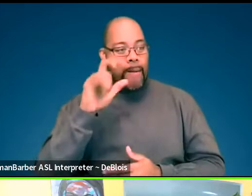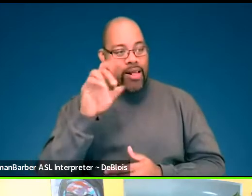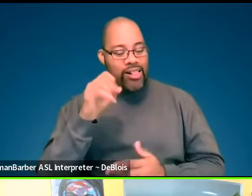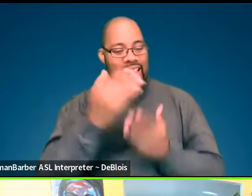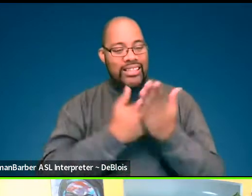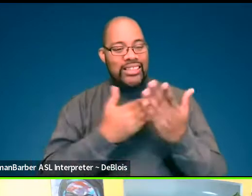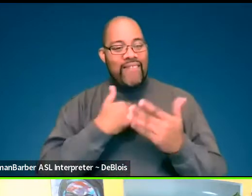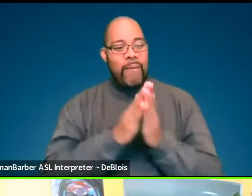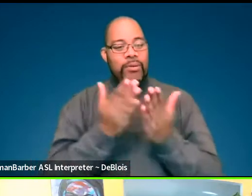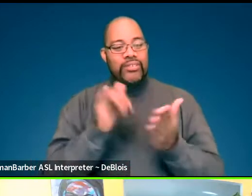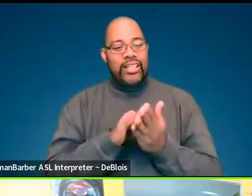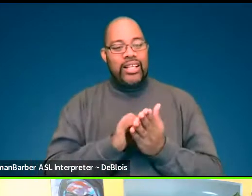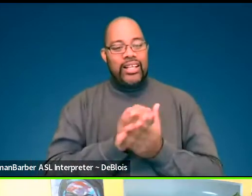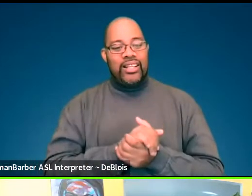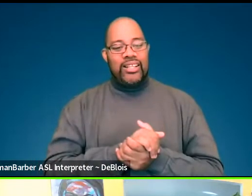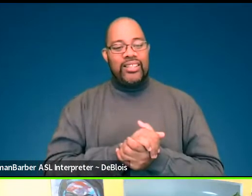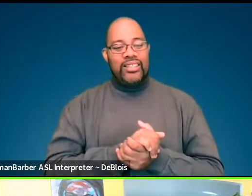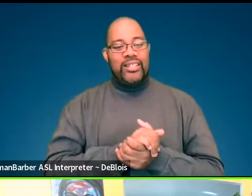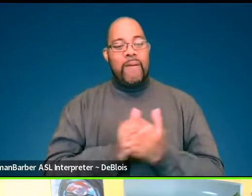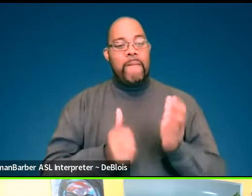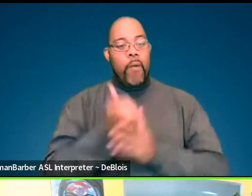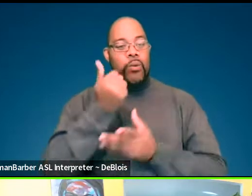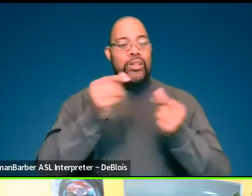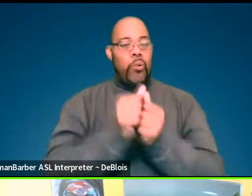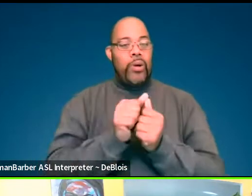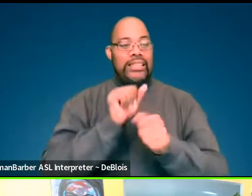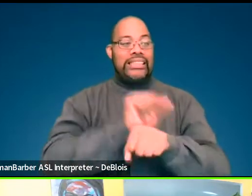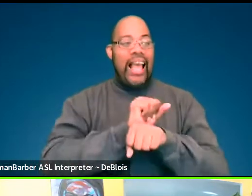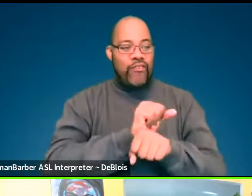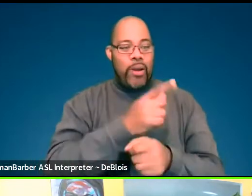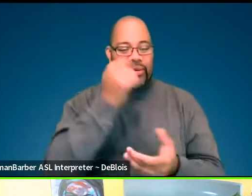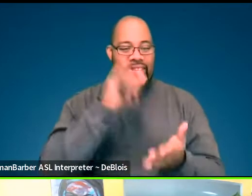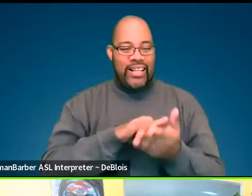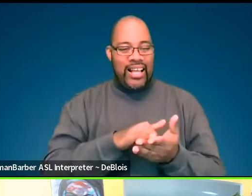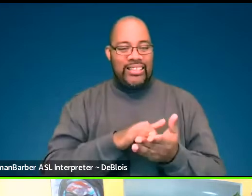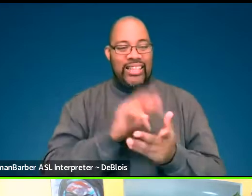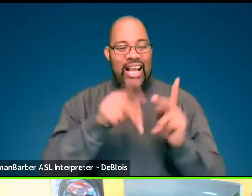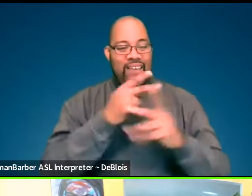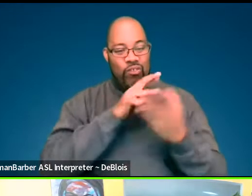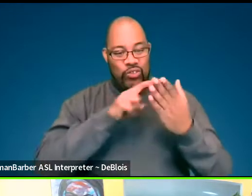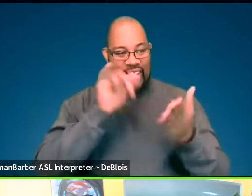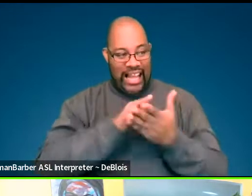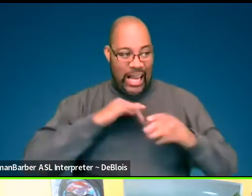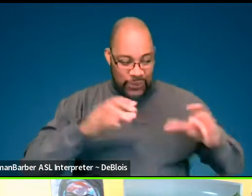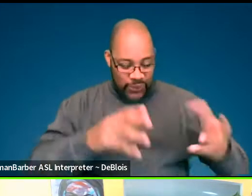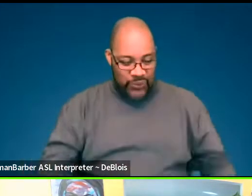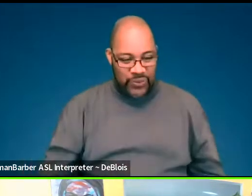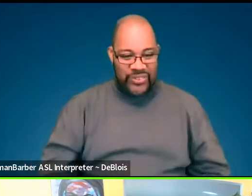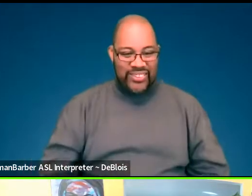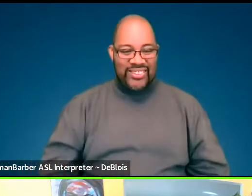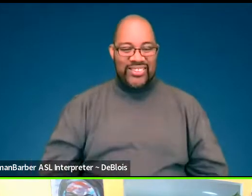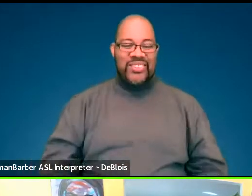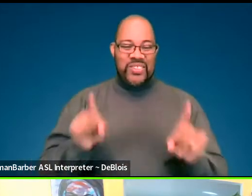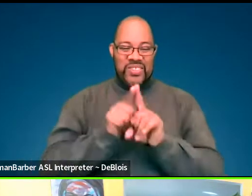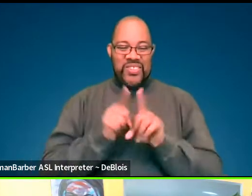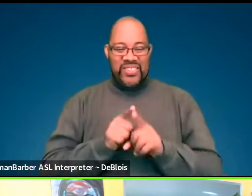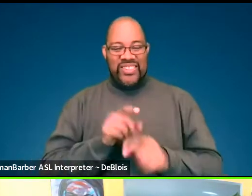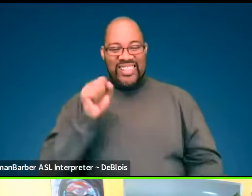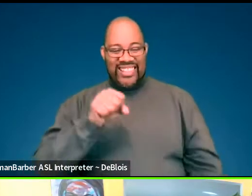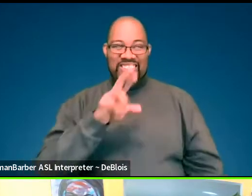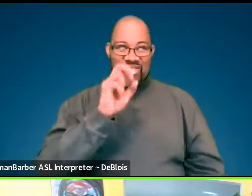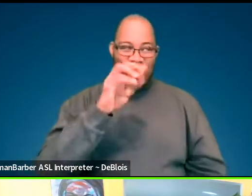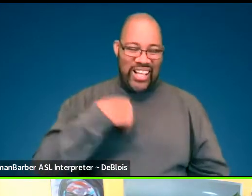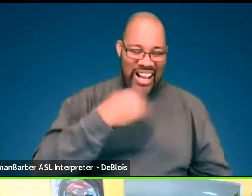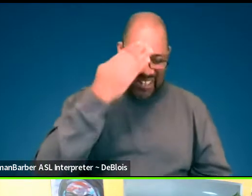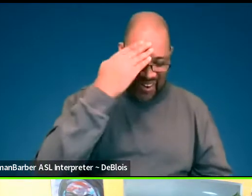consists of books that predominantly have to do with slavery, because that is the kind of research that I do as well. Yes, Rose. I